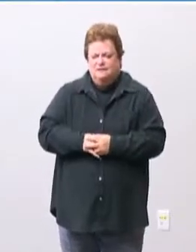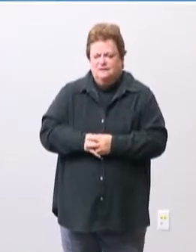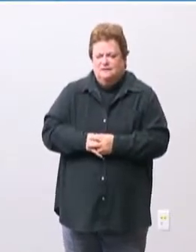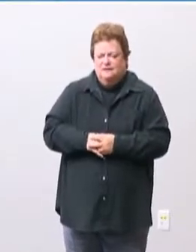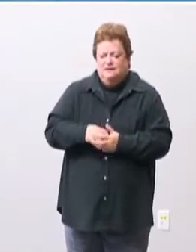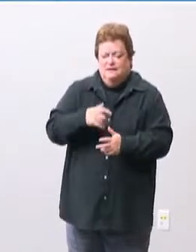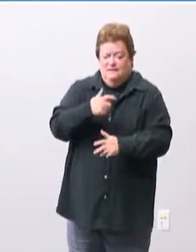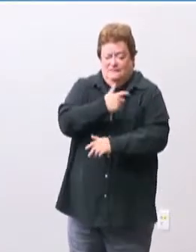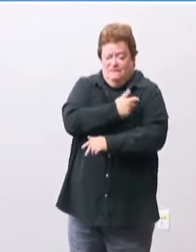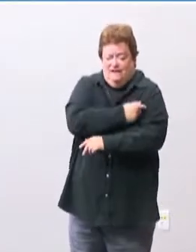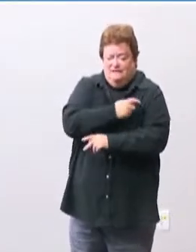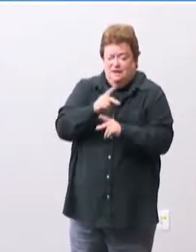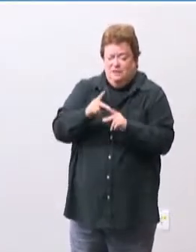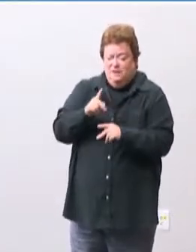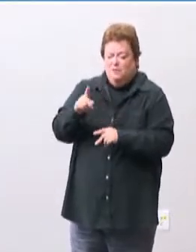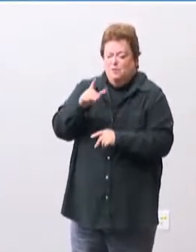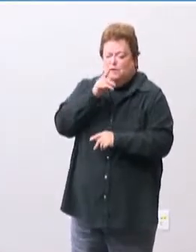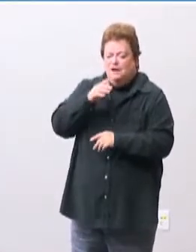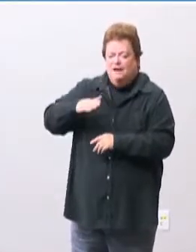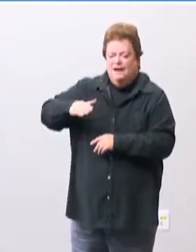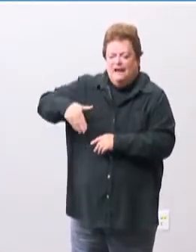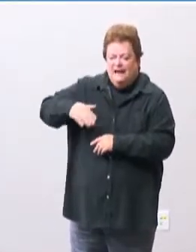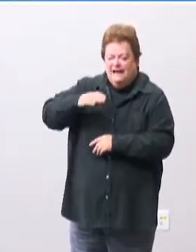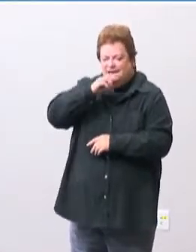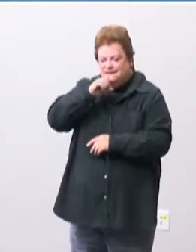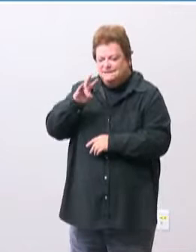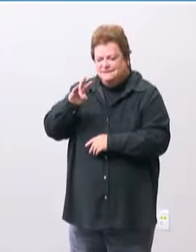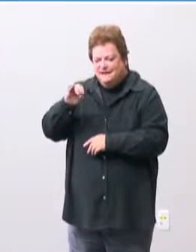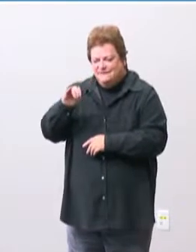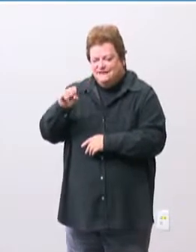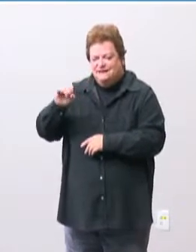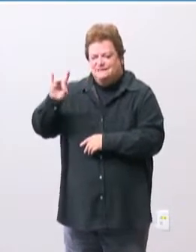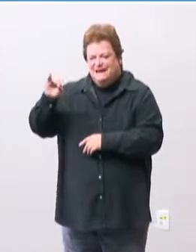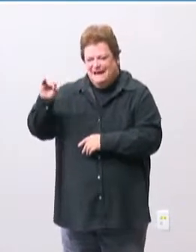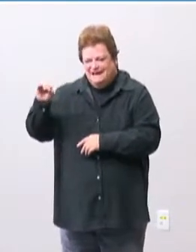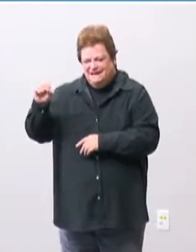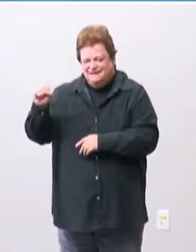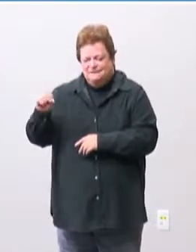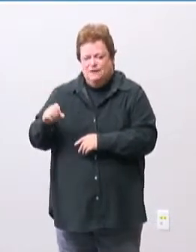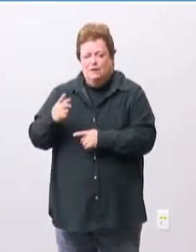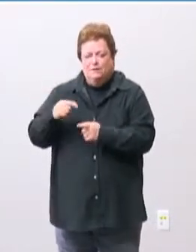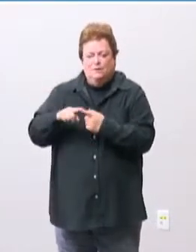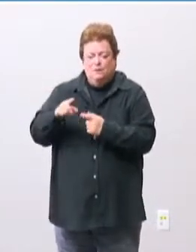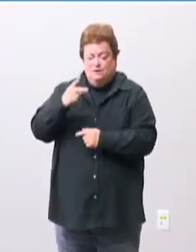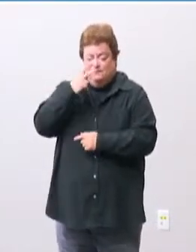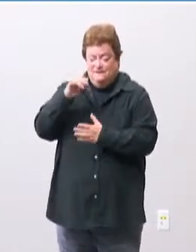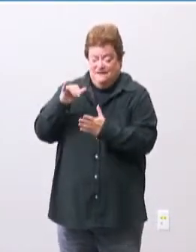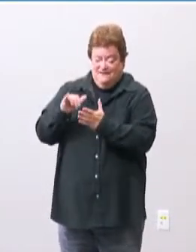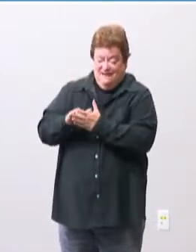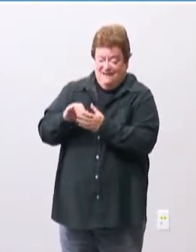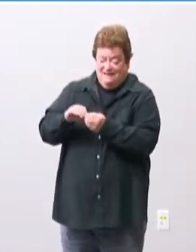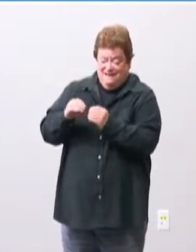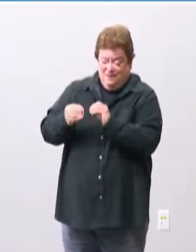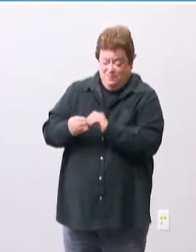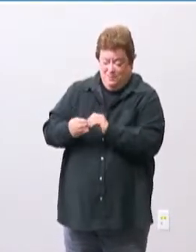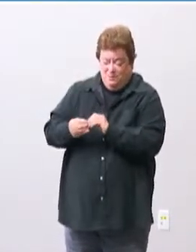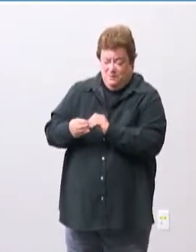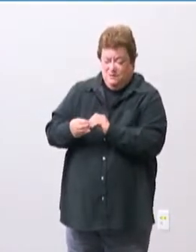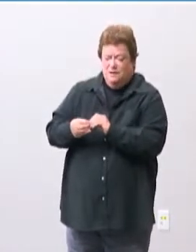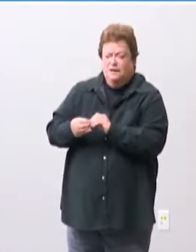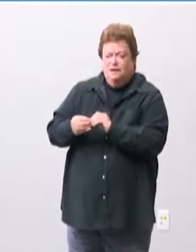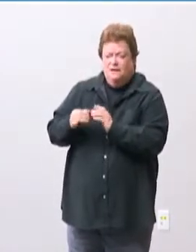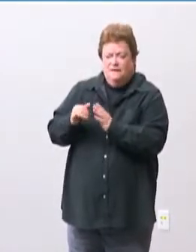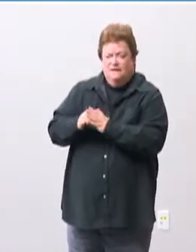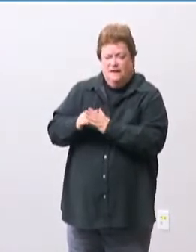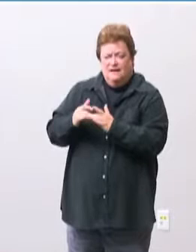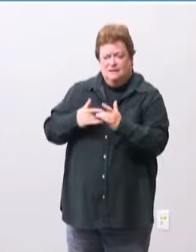vaccinated individuals were in their late 70s and in their 80s. So when you see that number, that is